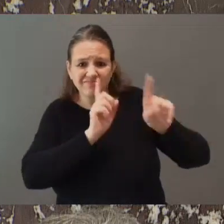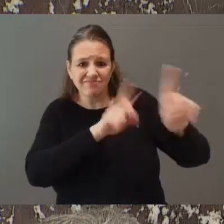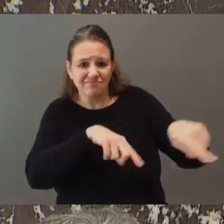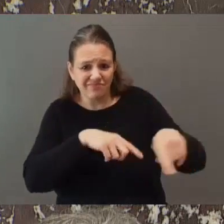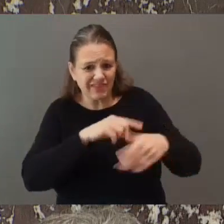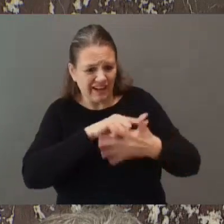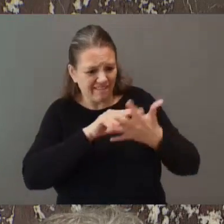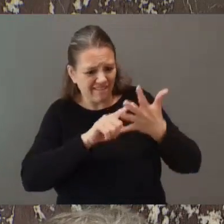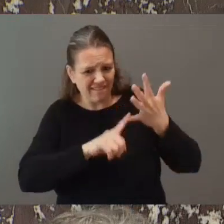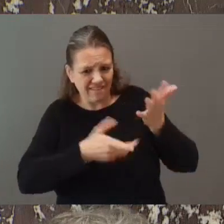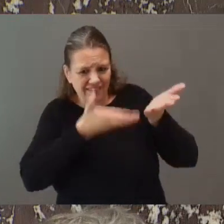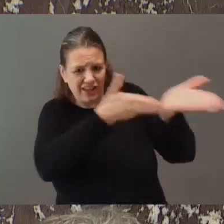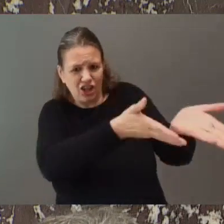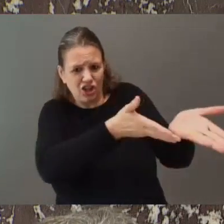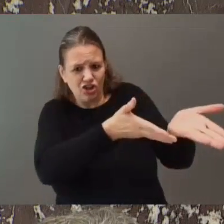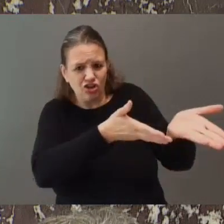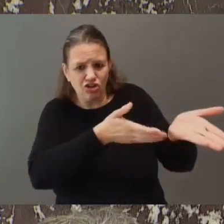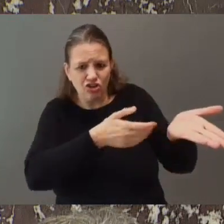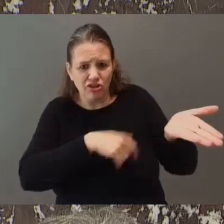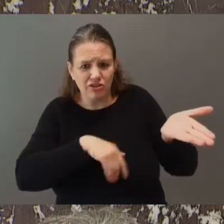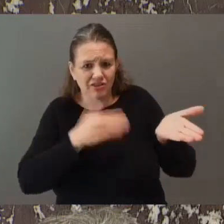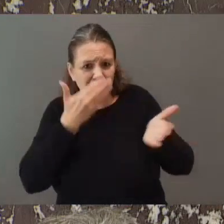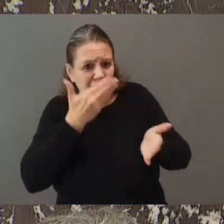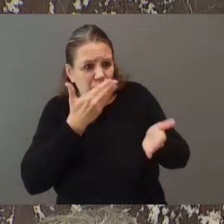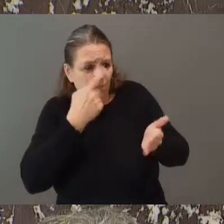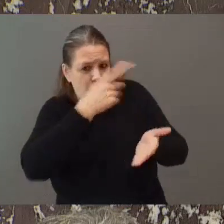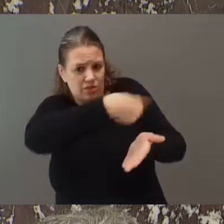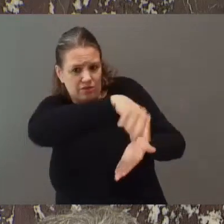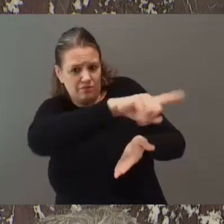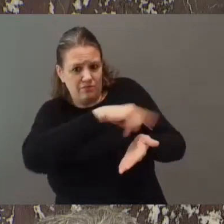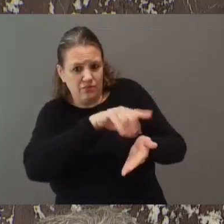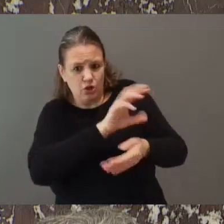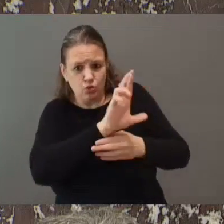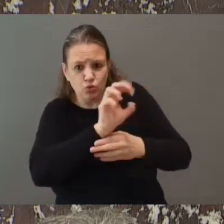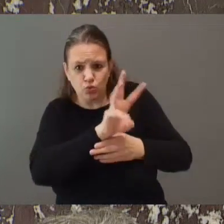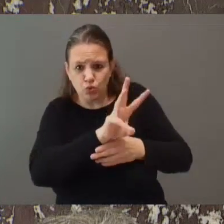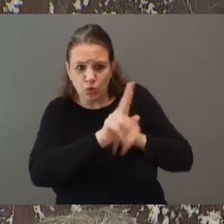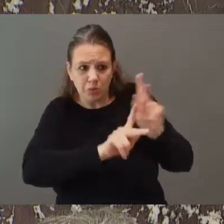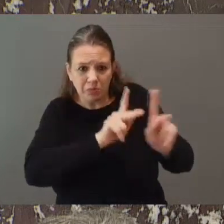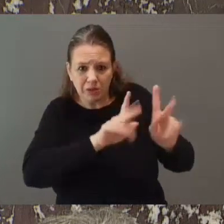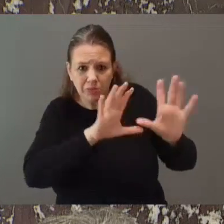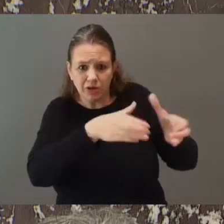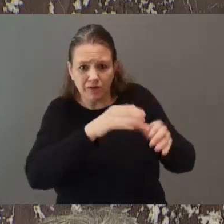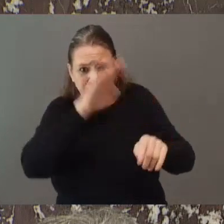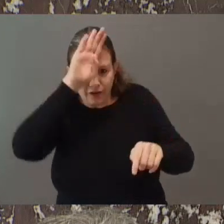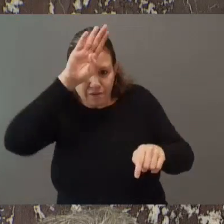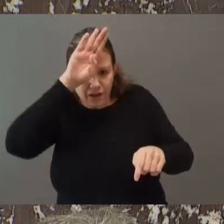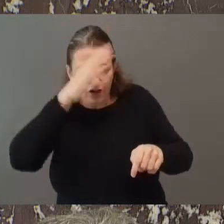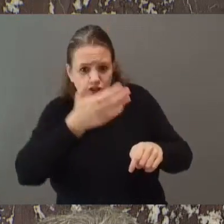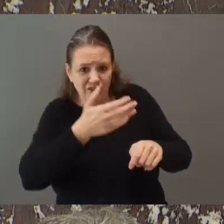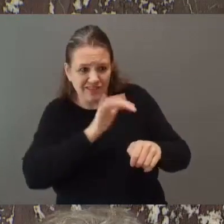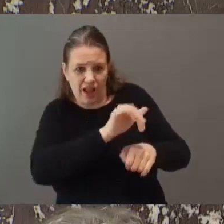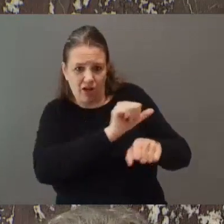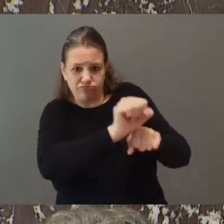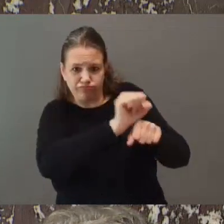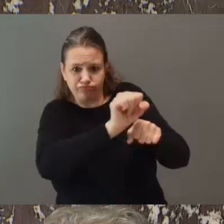the firefighters, the local fire departments who are in the area right now deploying structural protection to save the